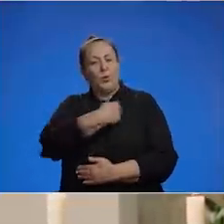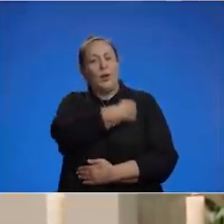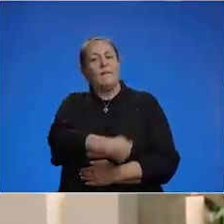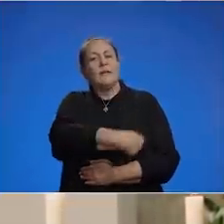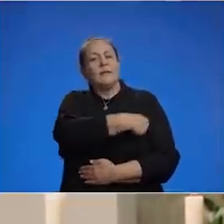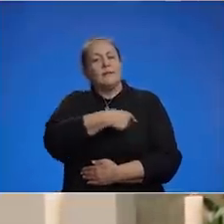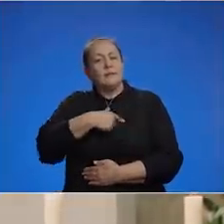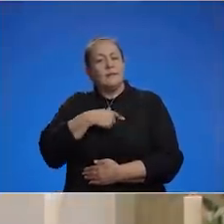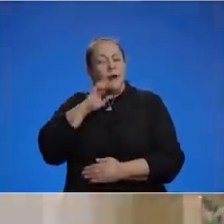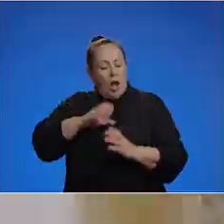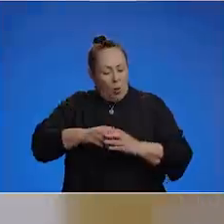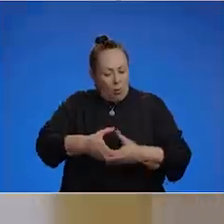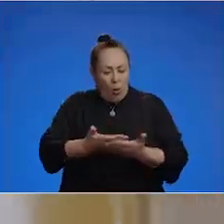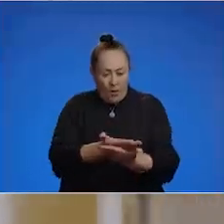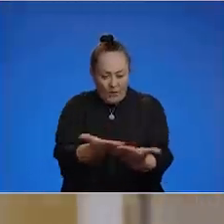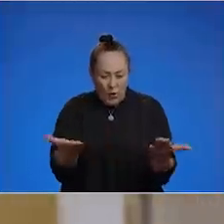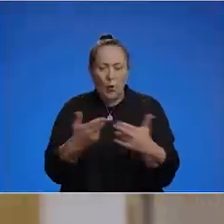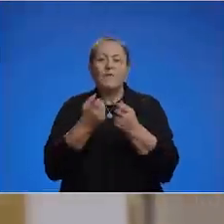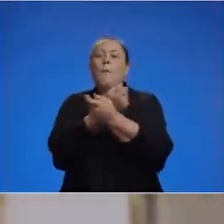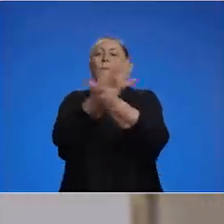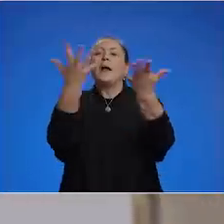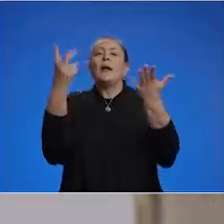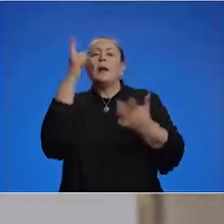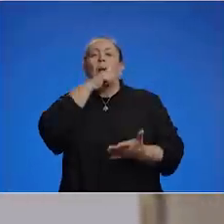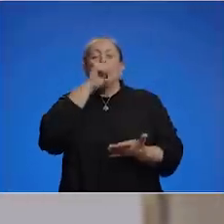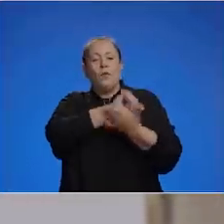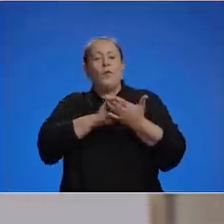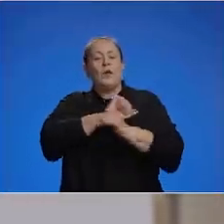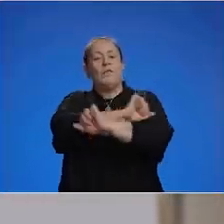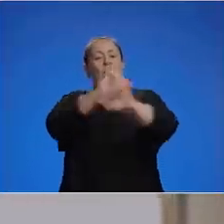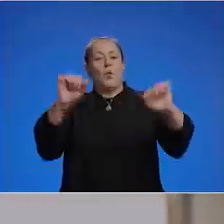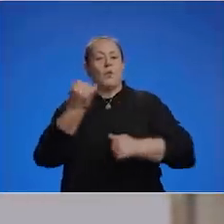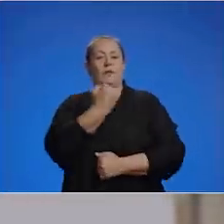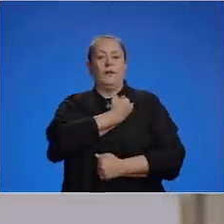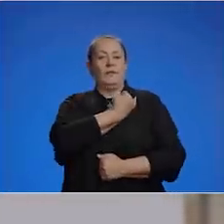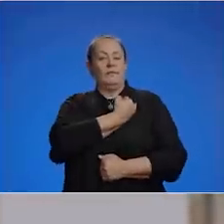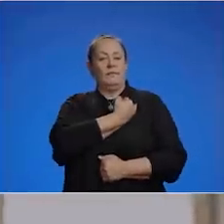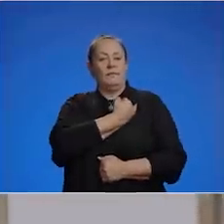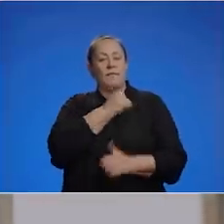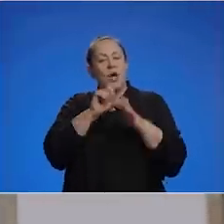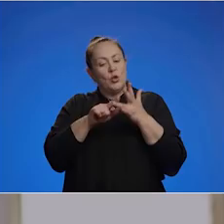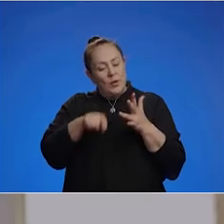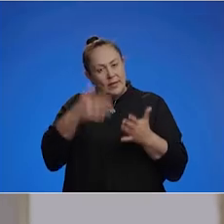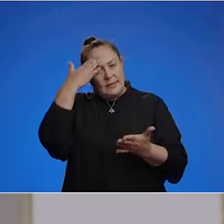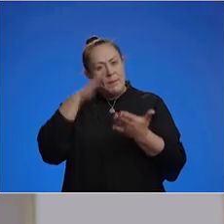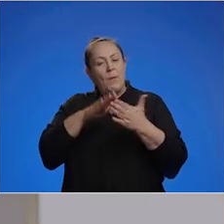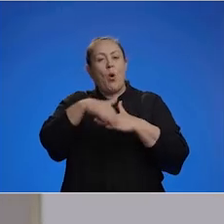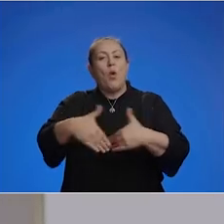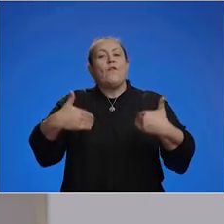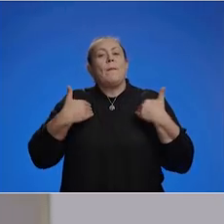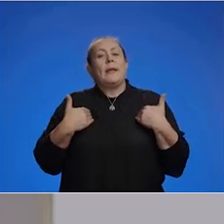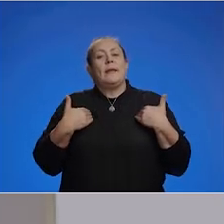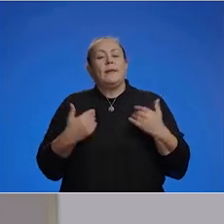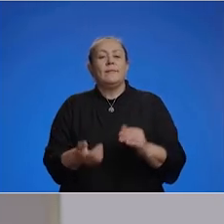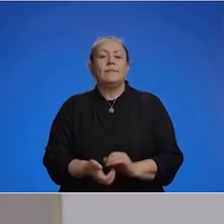and eternal covenant, which will be poured out for you and for many for the forgiveness of sins. Do this in